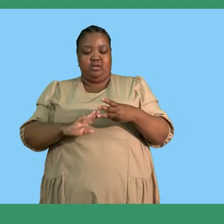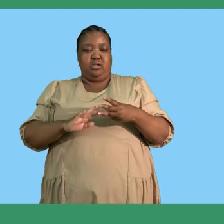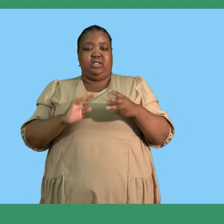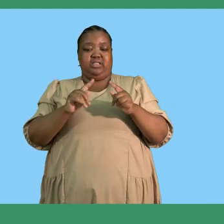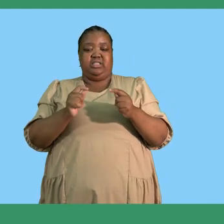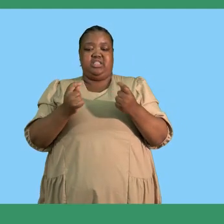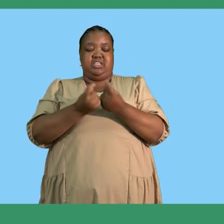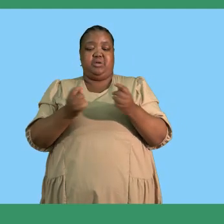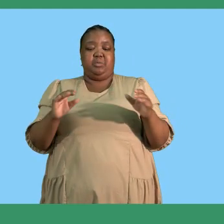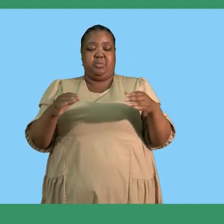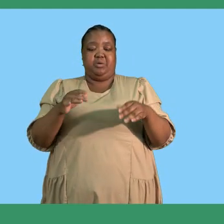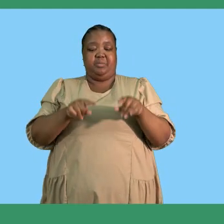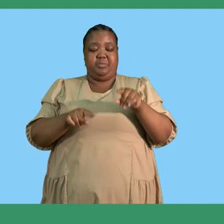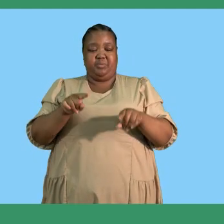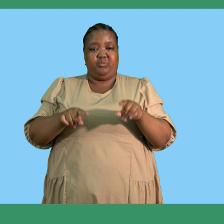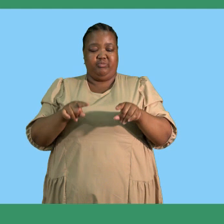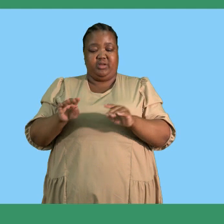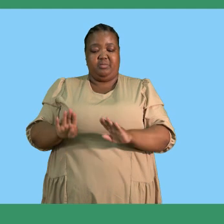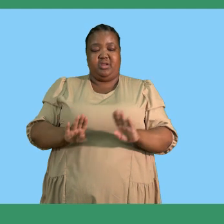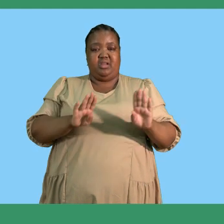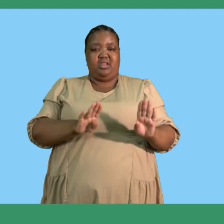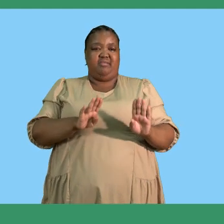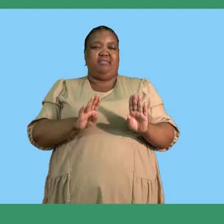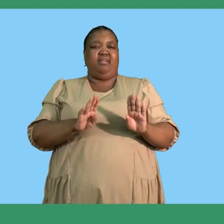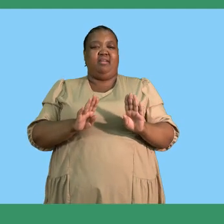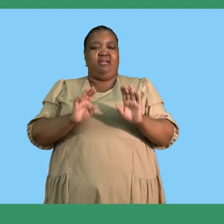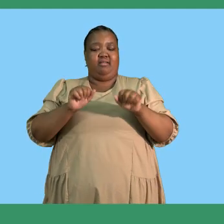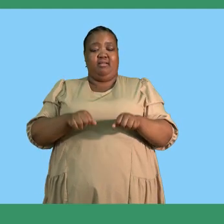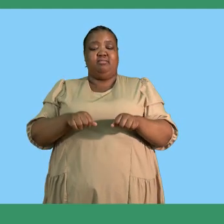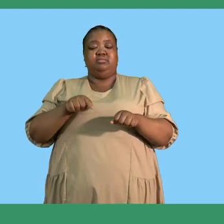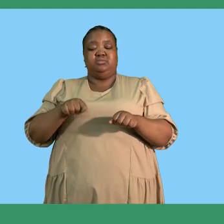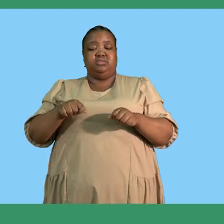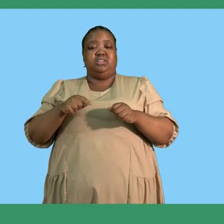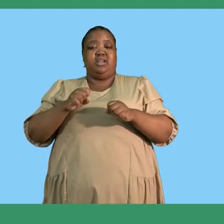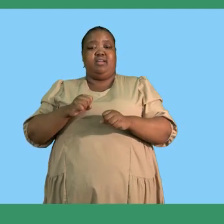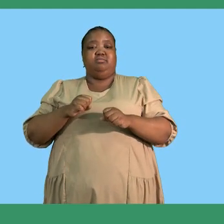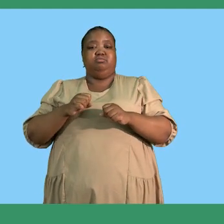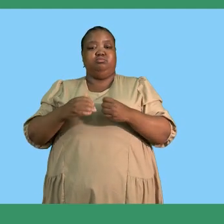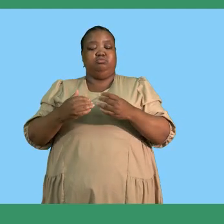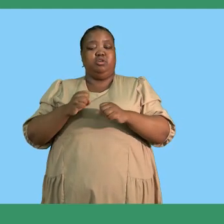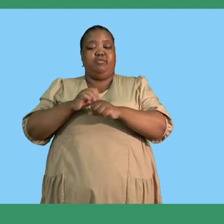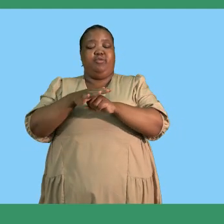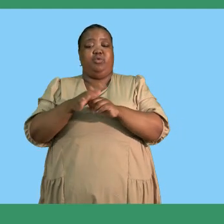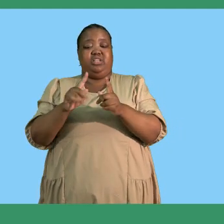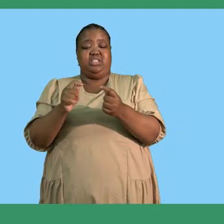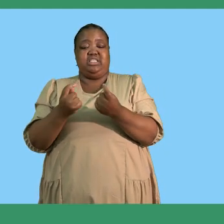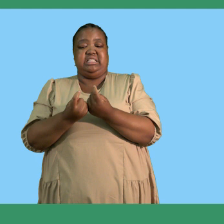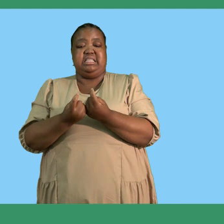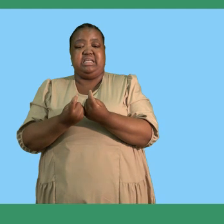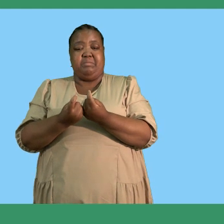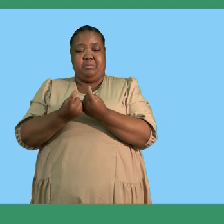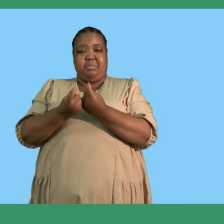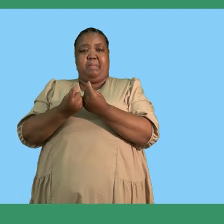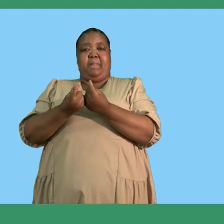the behavioral and emotional forces that influence a team's performance and direction. We then